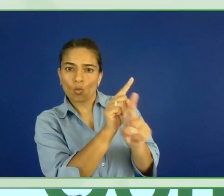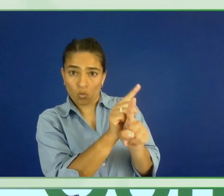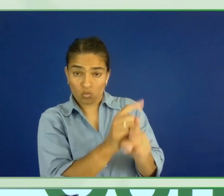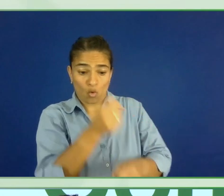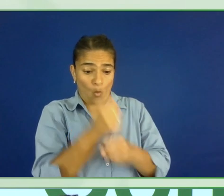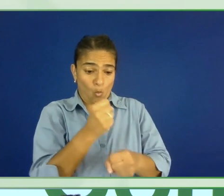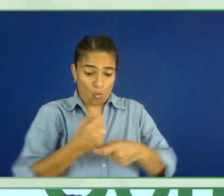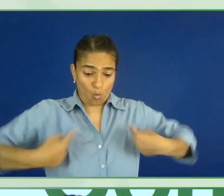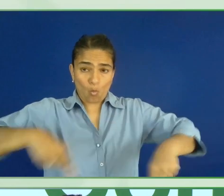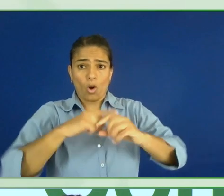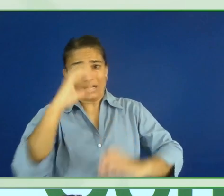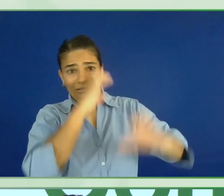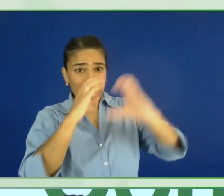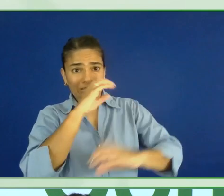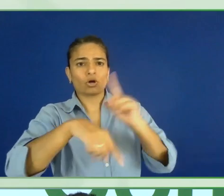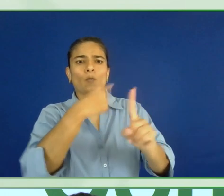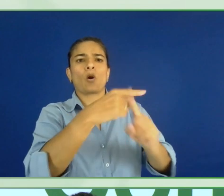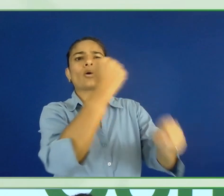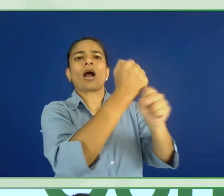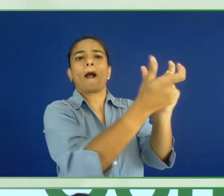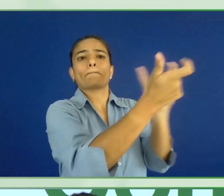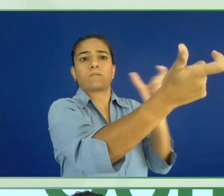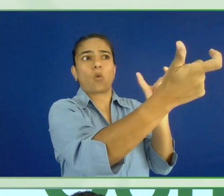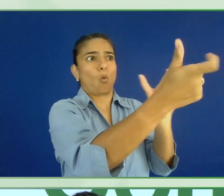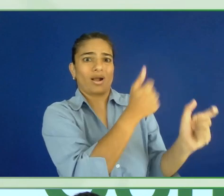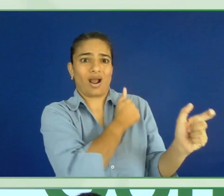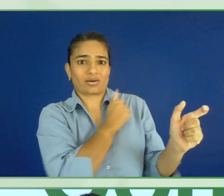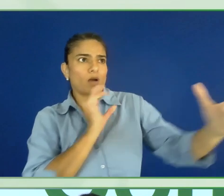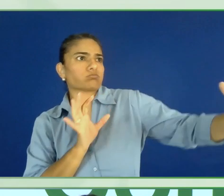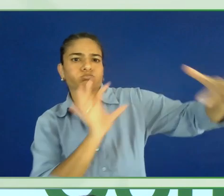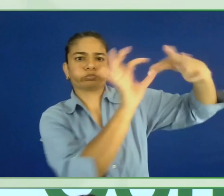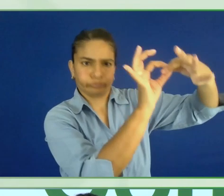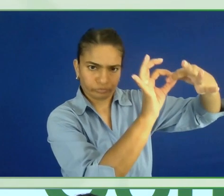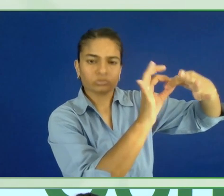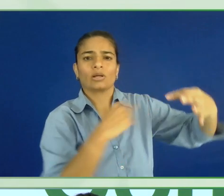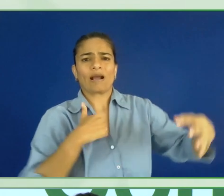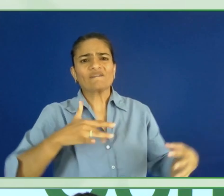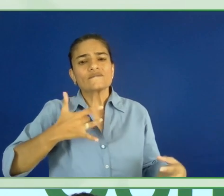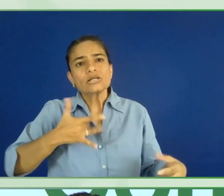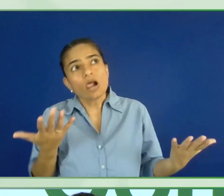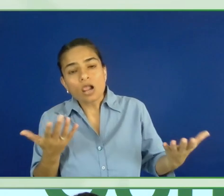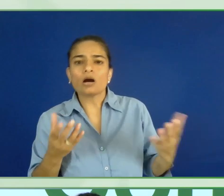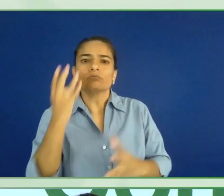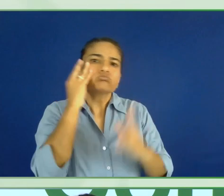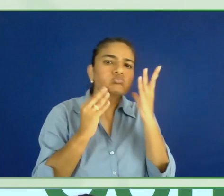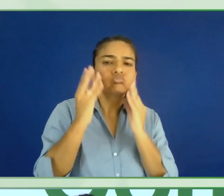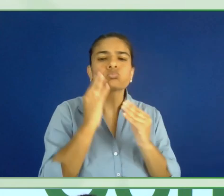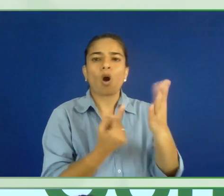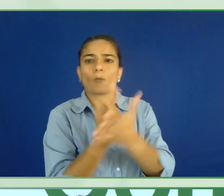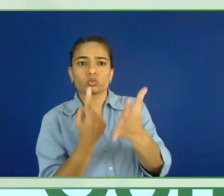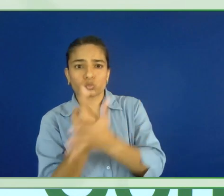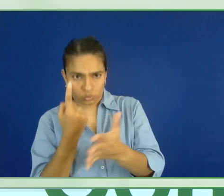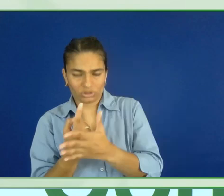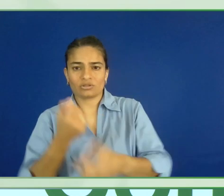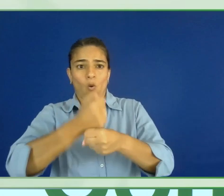Canada, we feel that that experiential learning opportunity can lead to change in workplaces where we'll witness more inclusion.